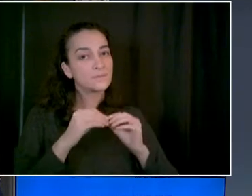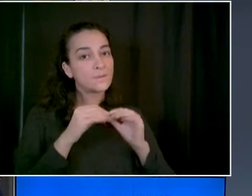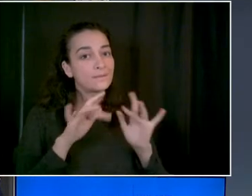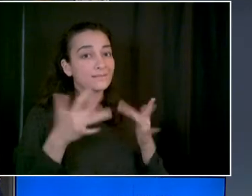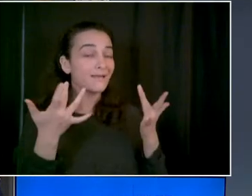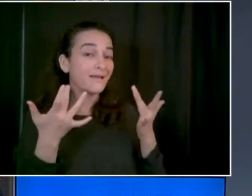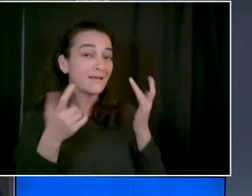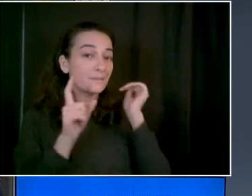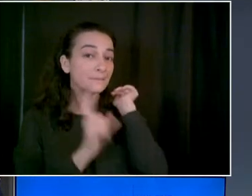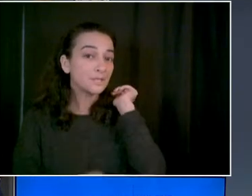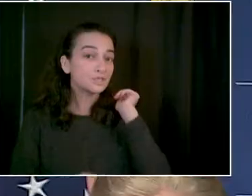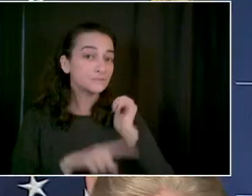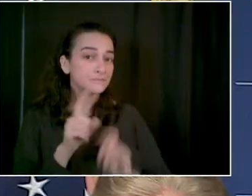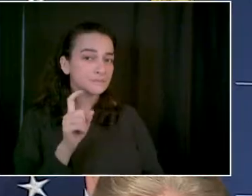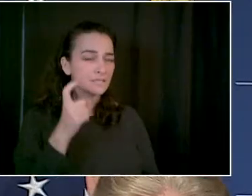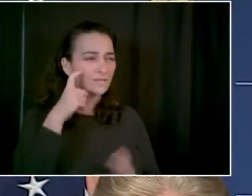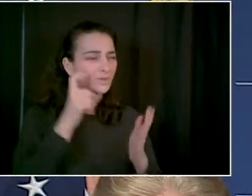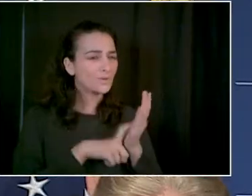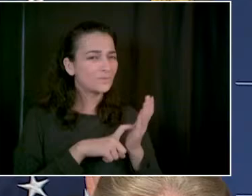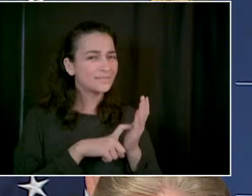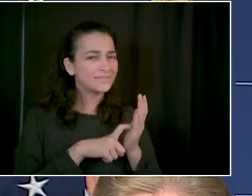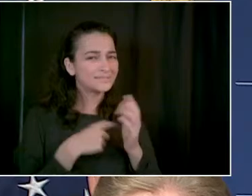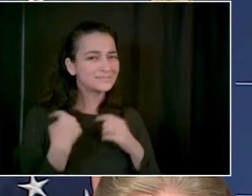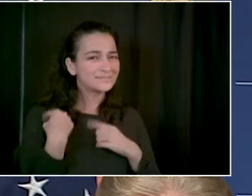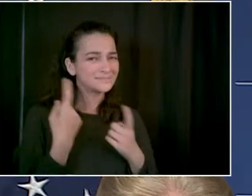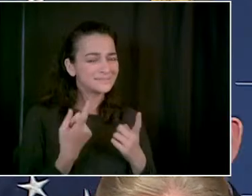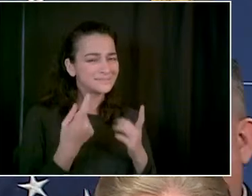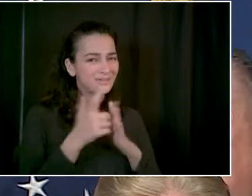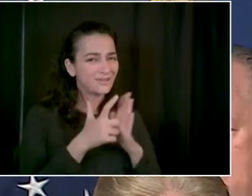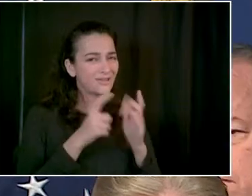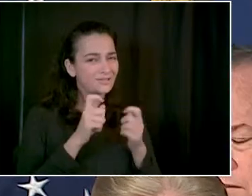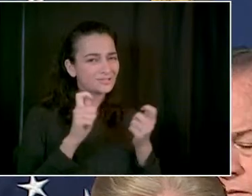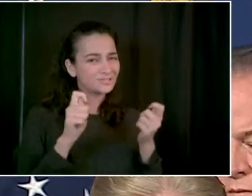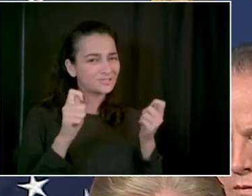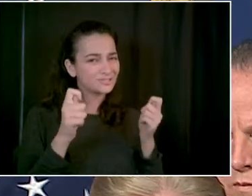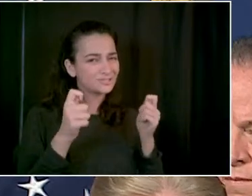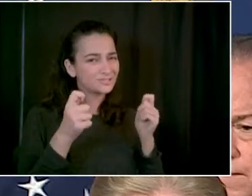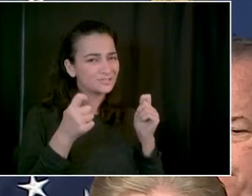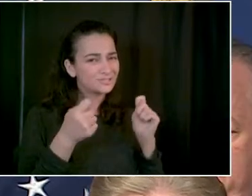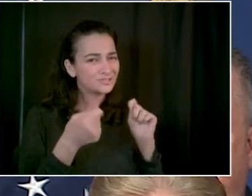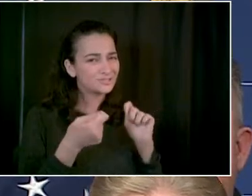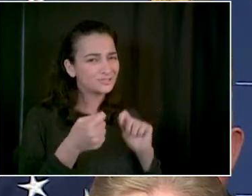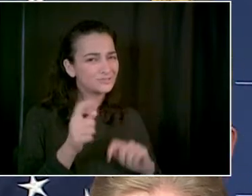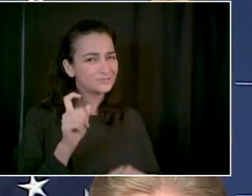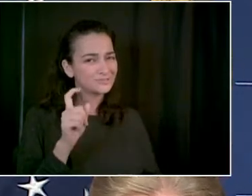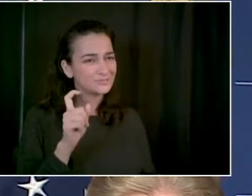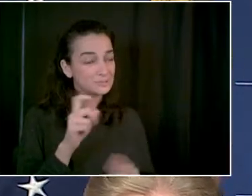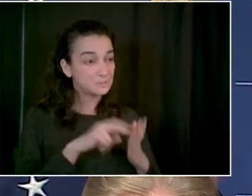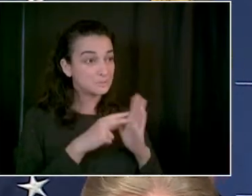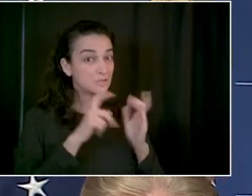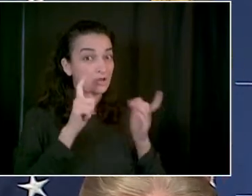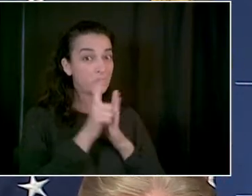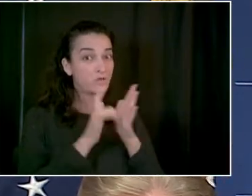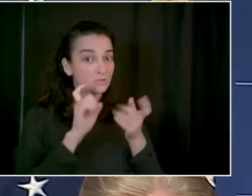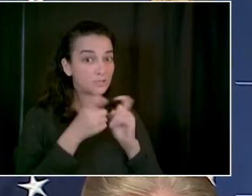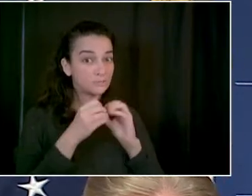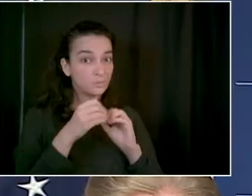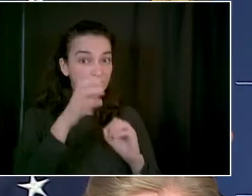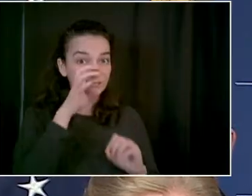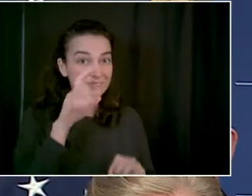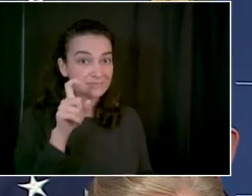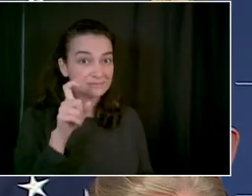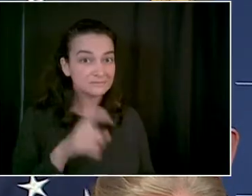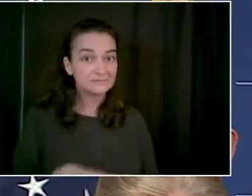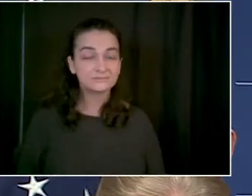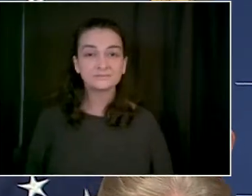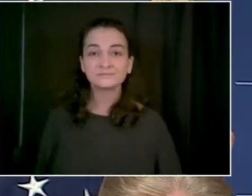Yes, it about is. that? It's an accumulation and erosion of the basic tools that allow police officers to do their job and